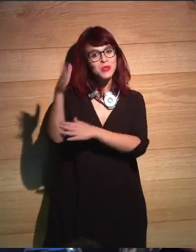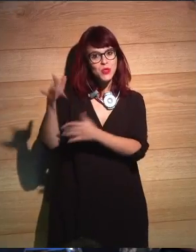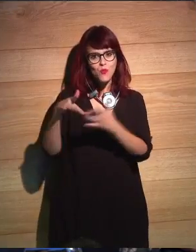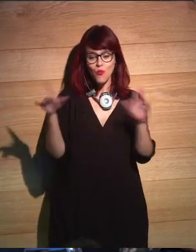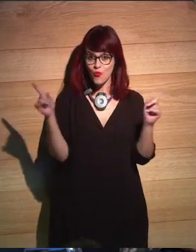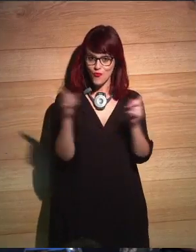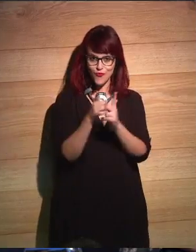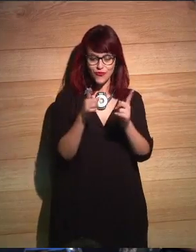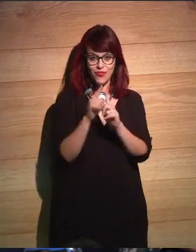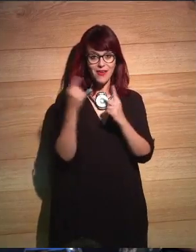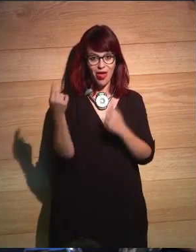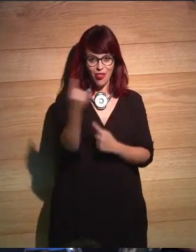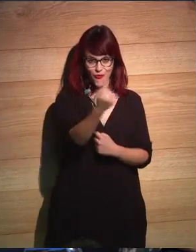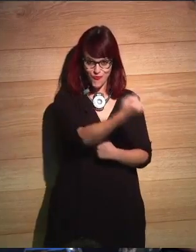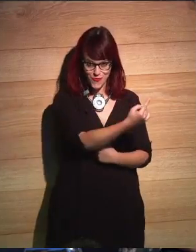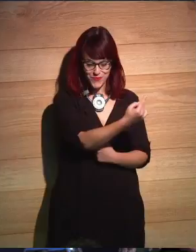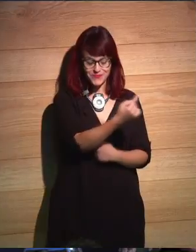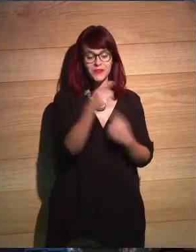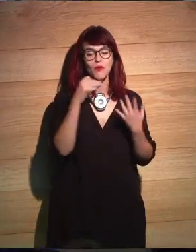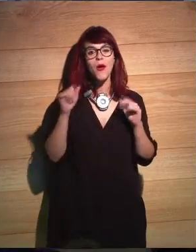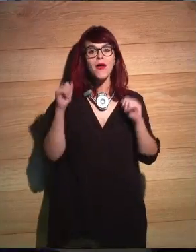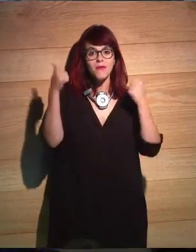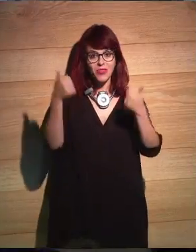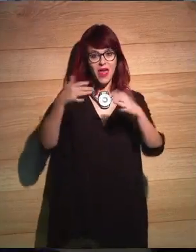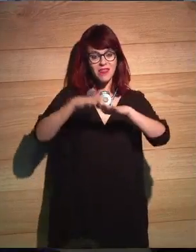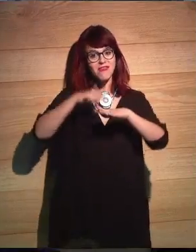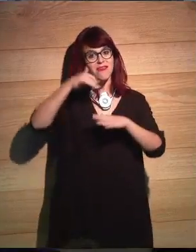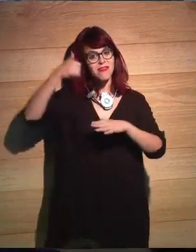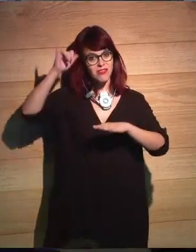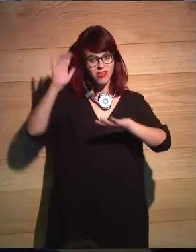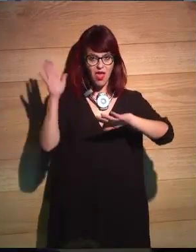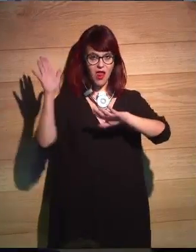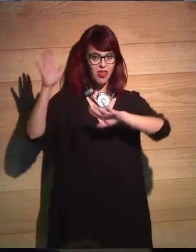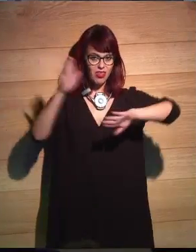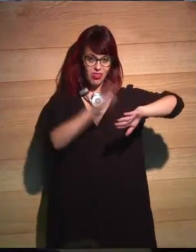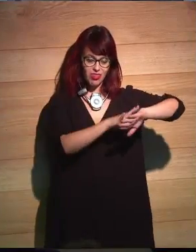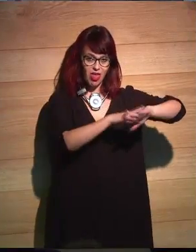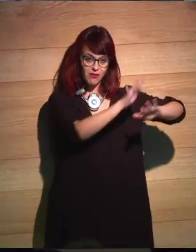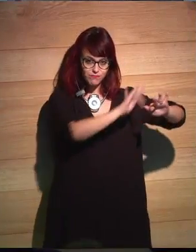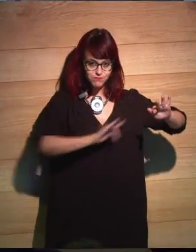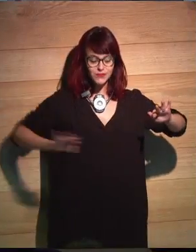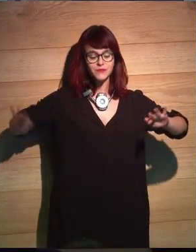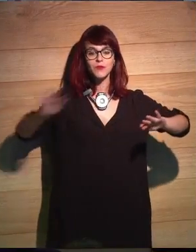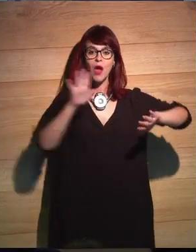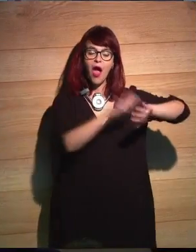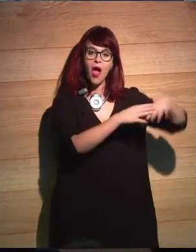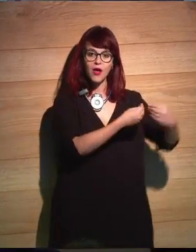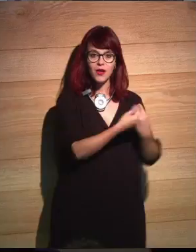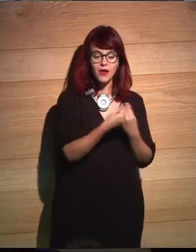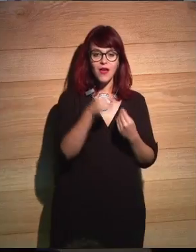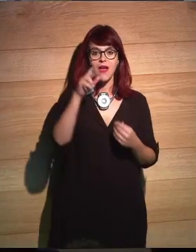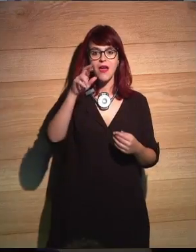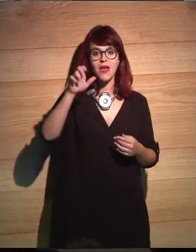to make a brief introduction about each of them. I will start on my left. I